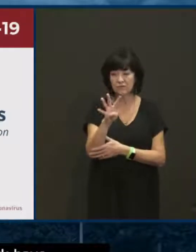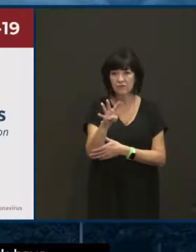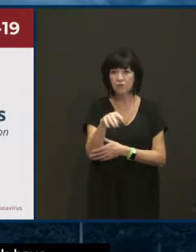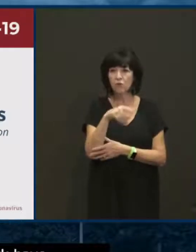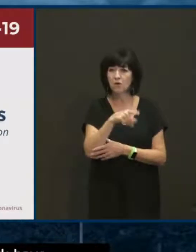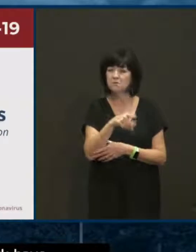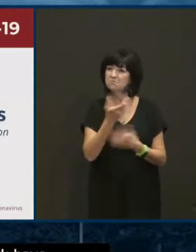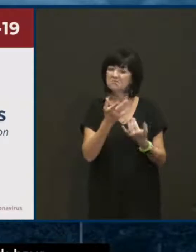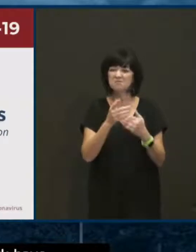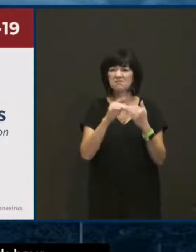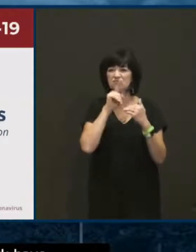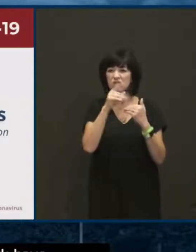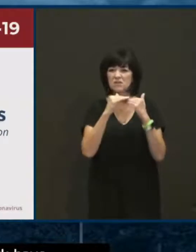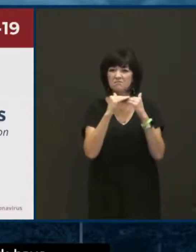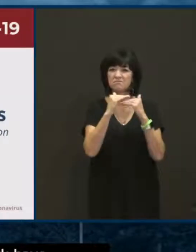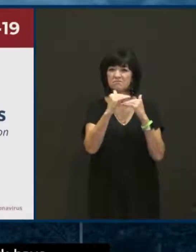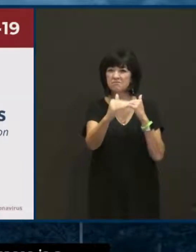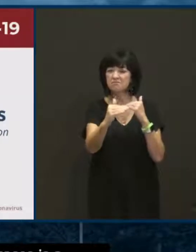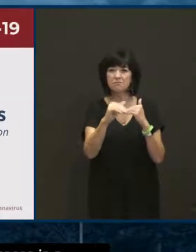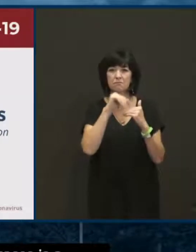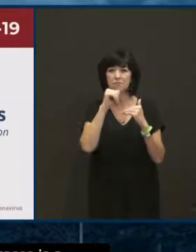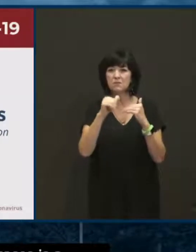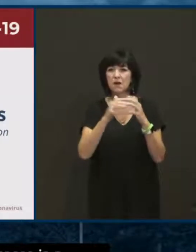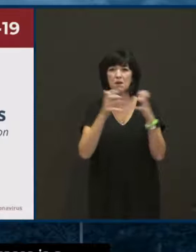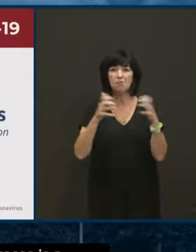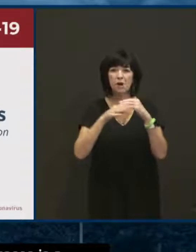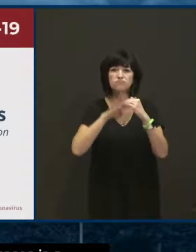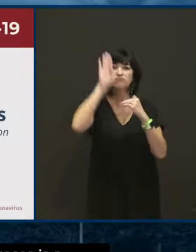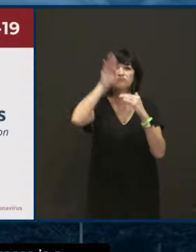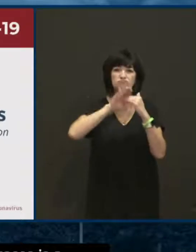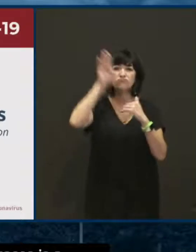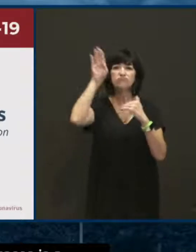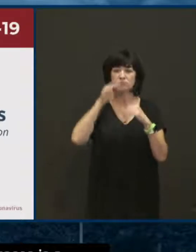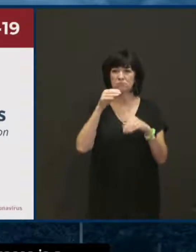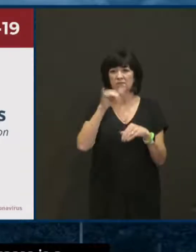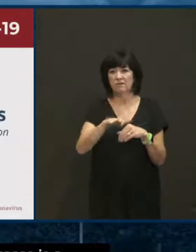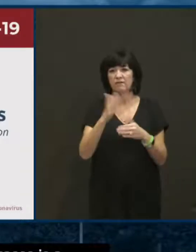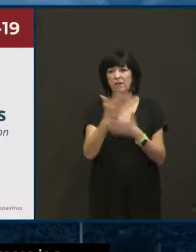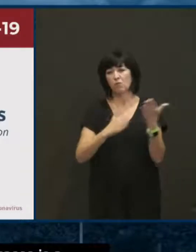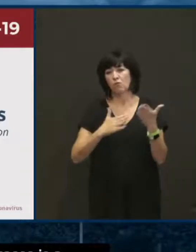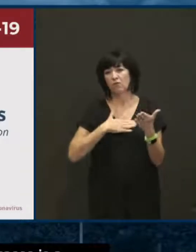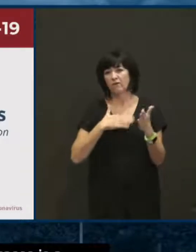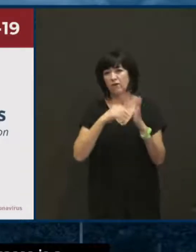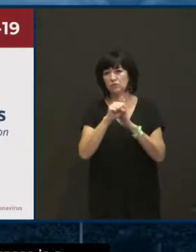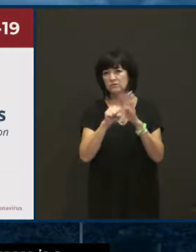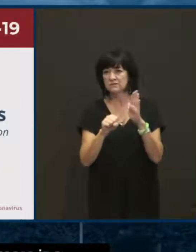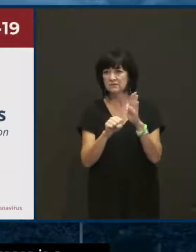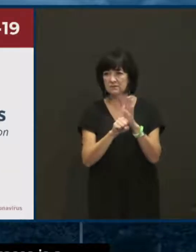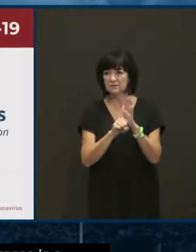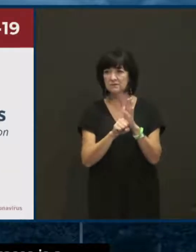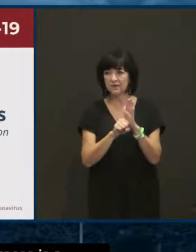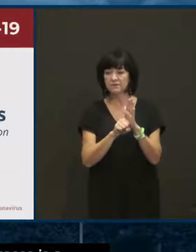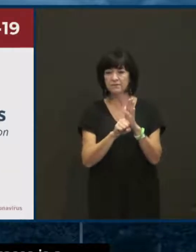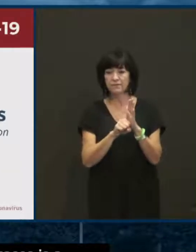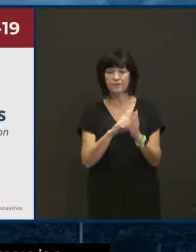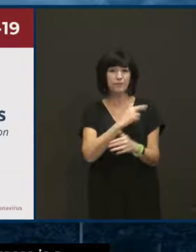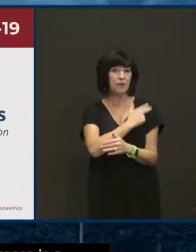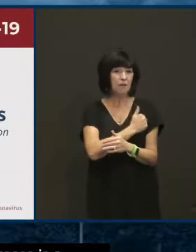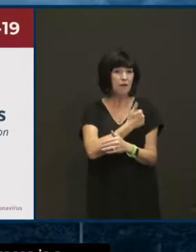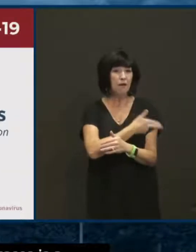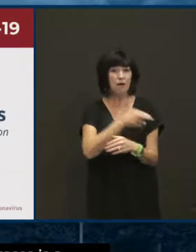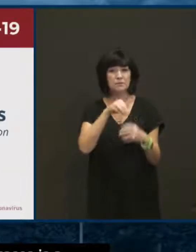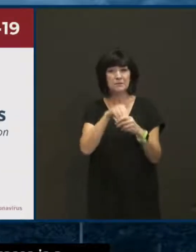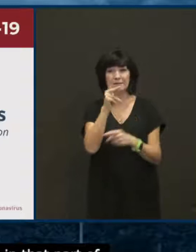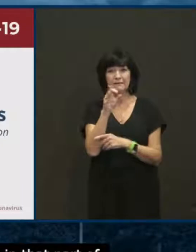the percent positive. Not a lot of spikes anywhere in that part of our state, and hospitalizations have been pretty steady